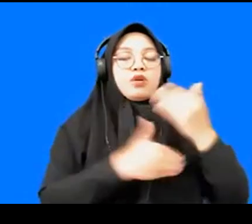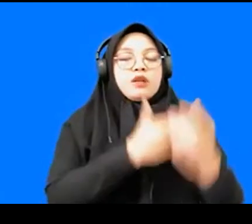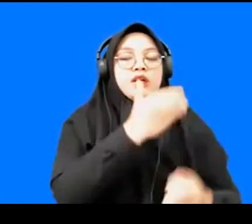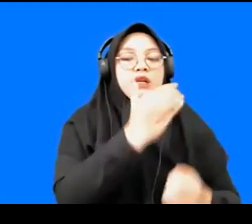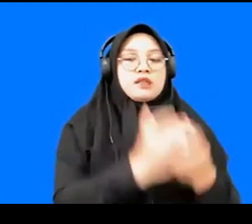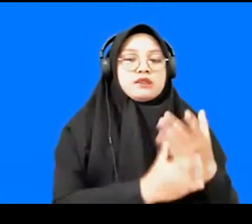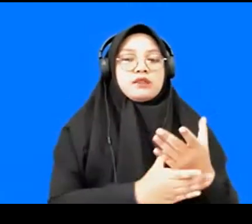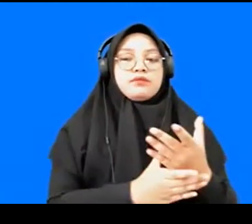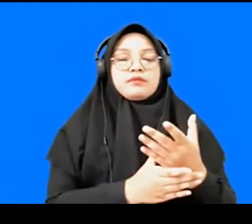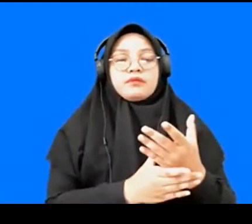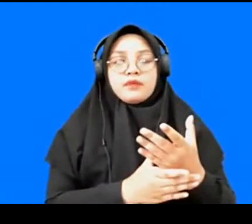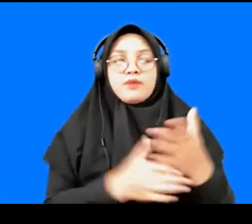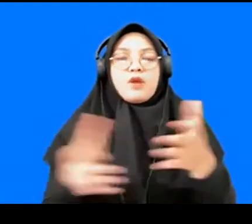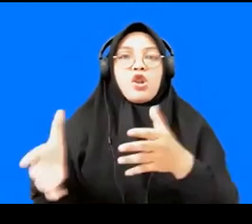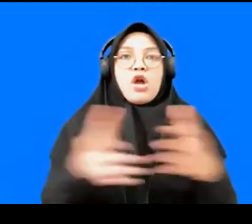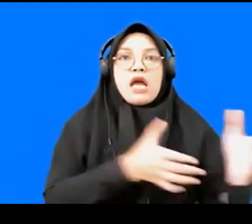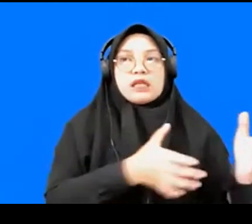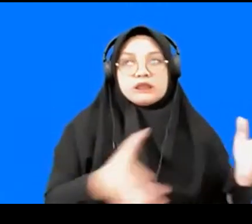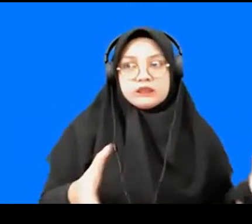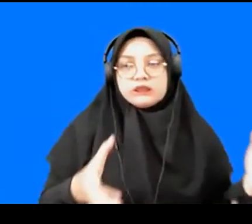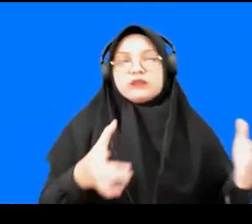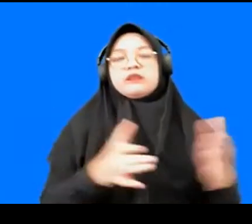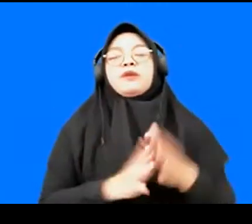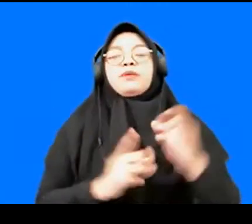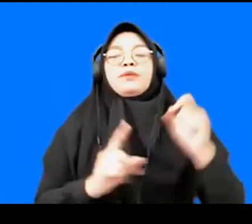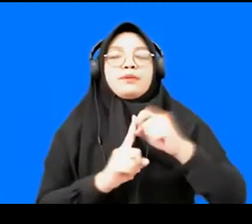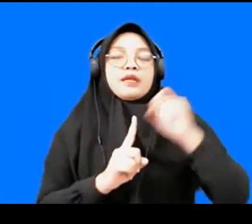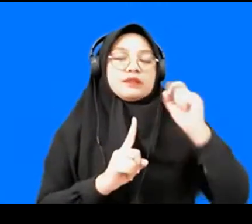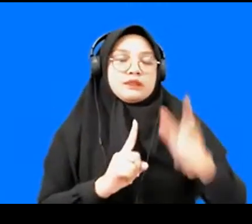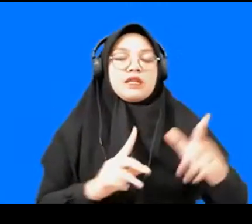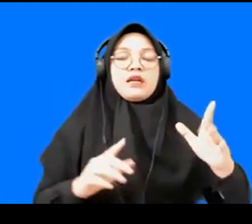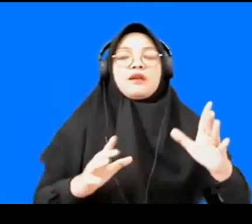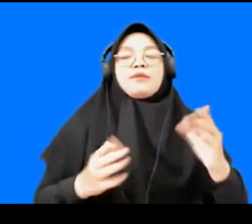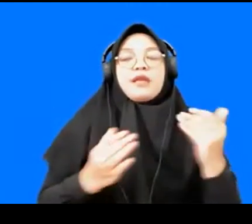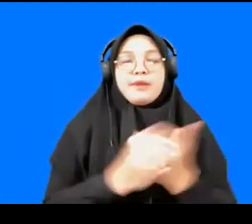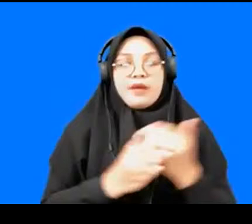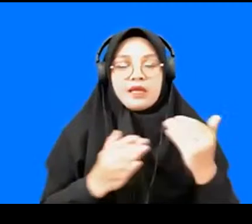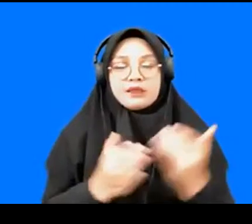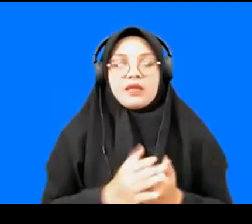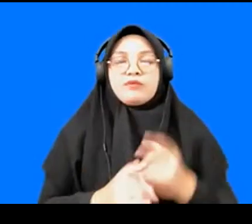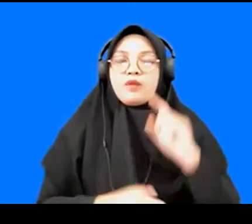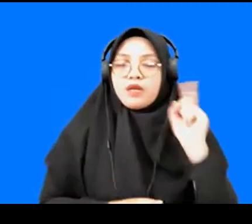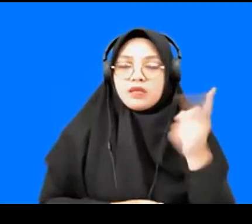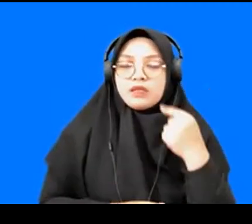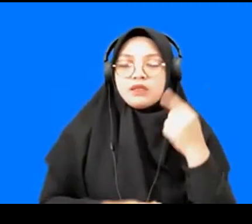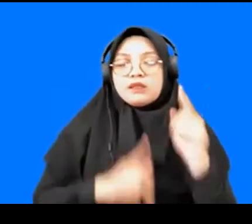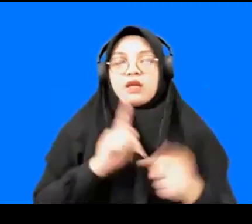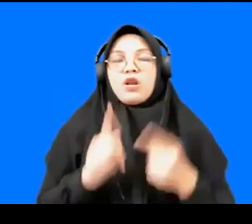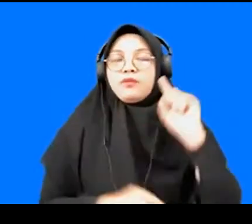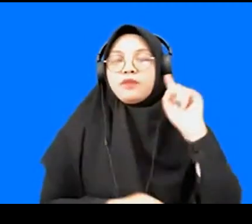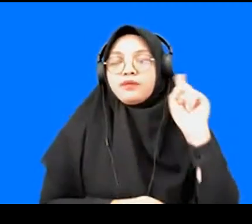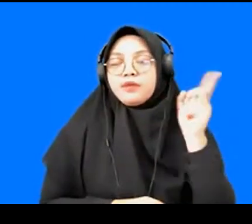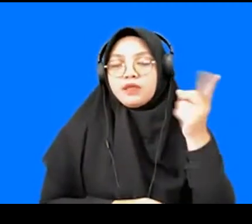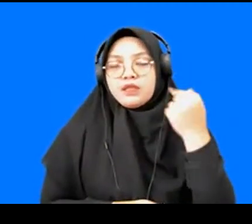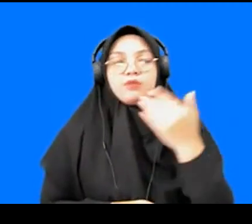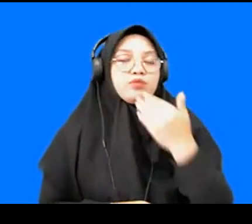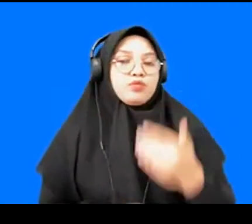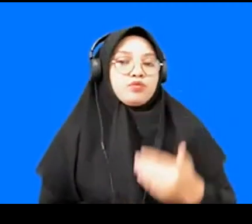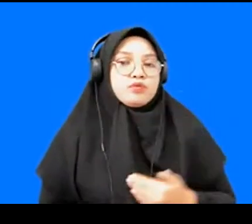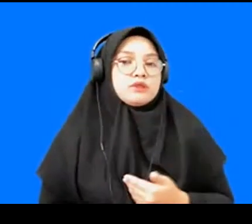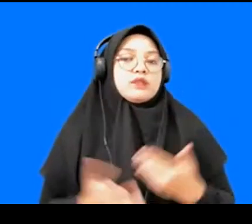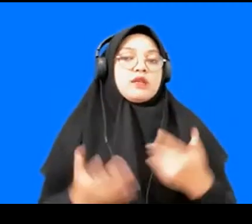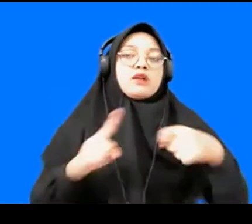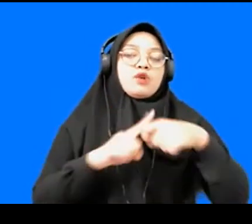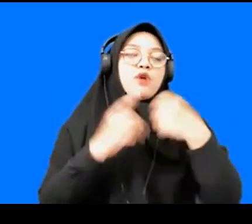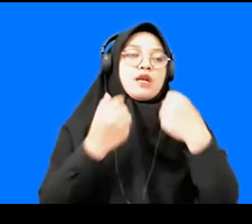nation states, the government, has the ultimate authority to change the policy and